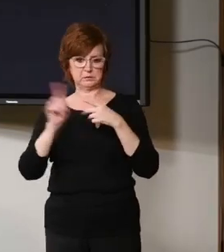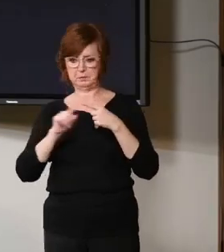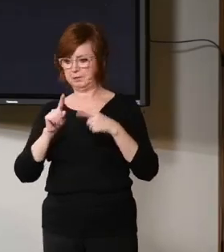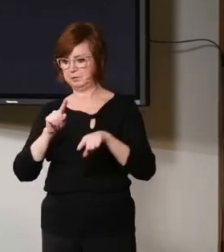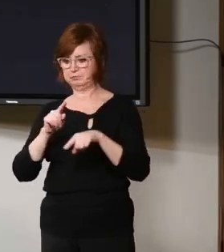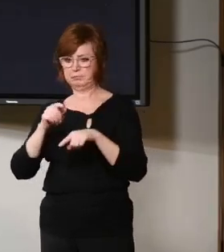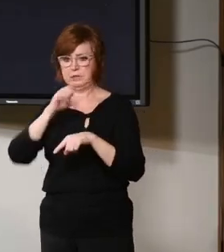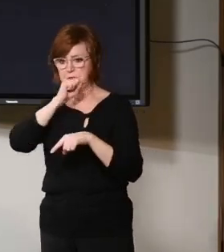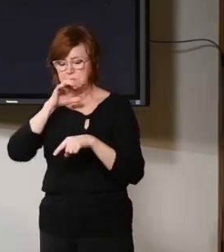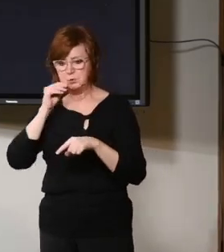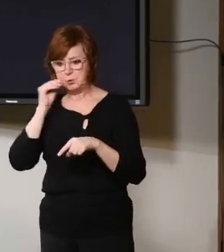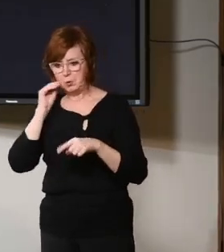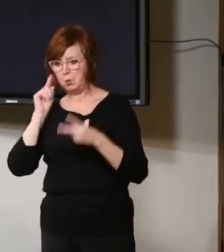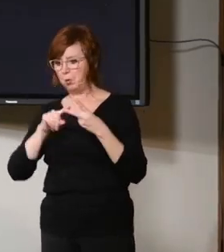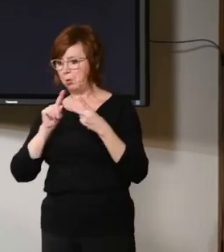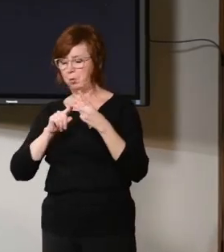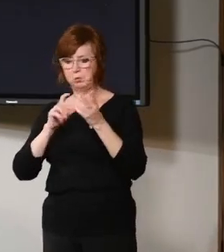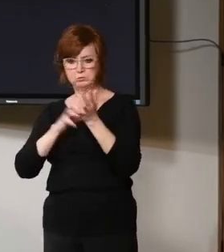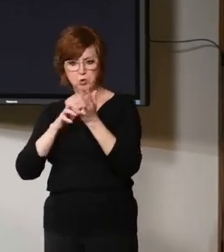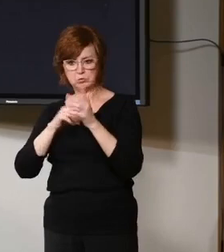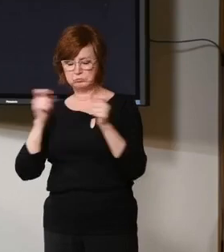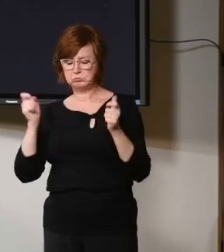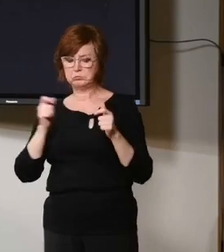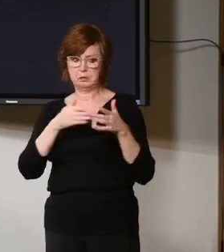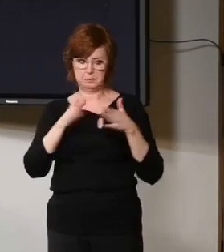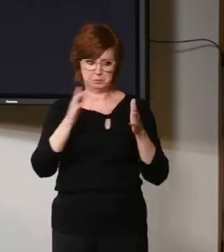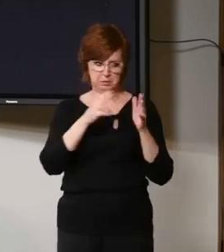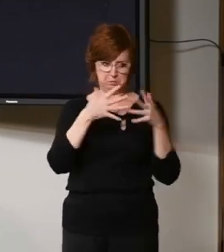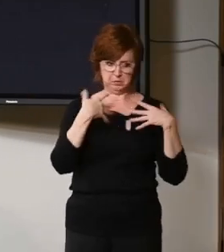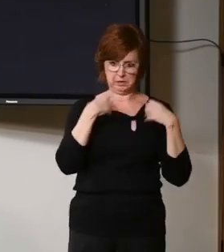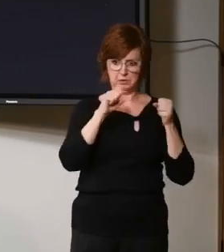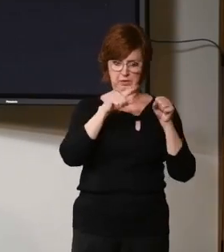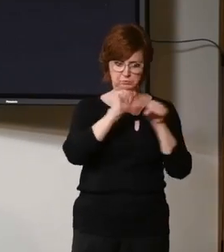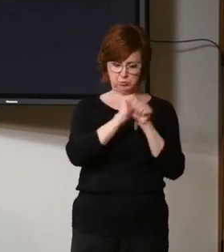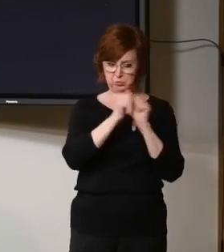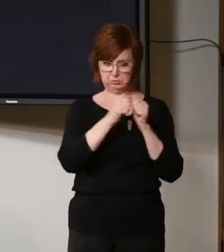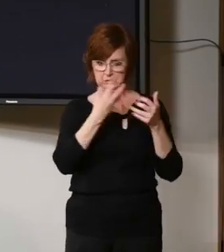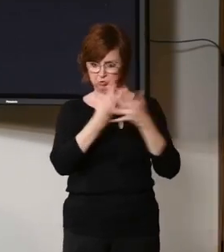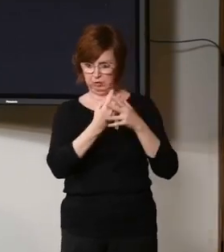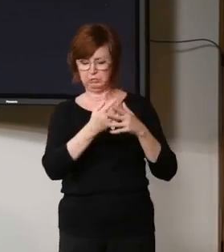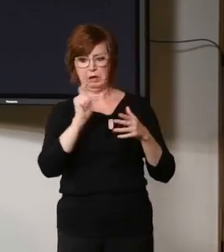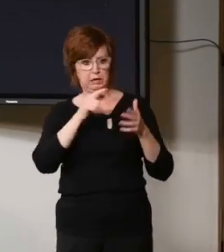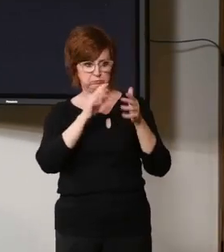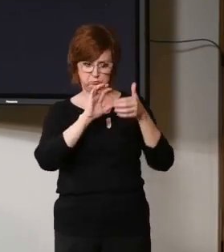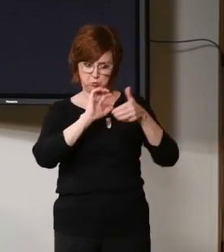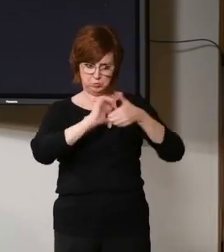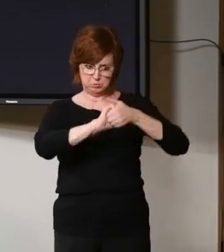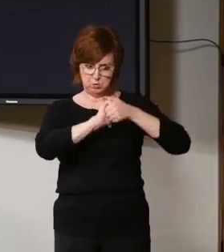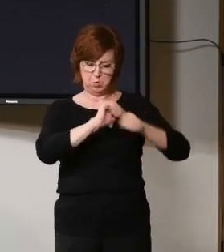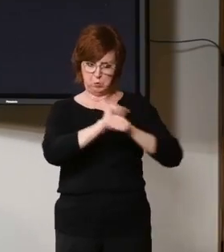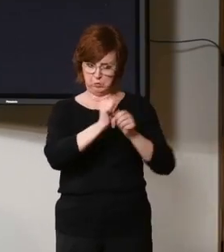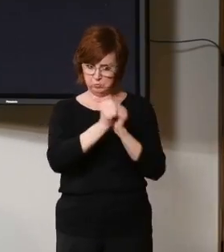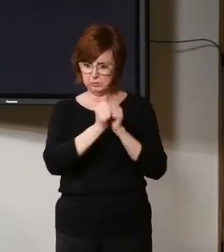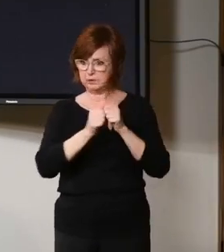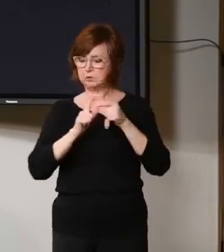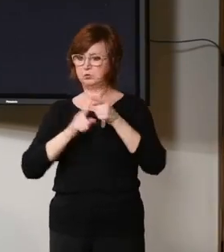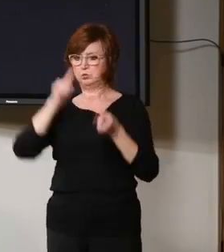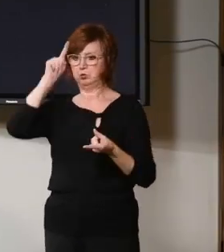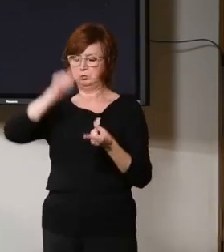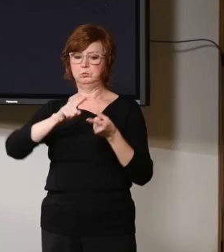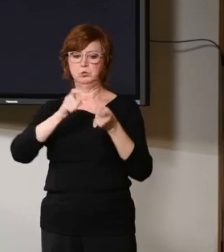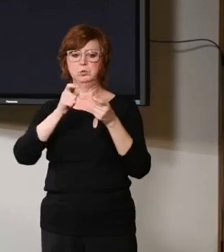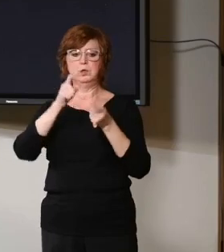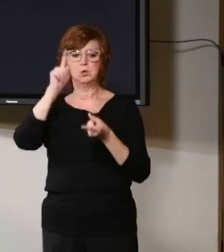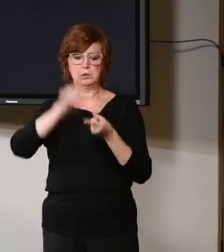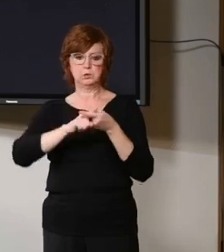care, or other institutions like corrections, to work in a collaborative way to manage any outbreaks. And actually, there's a